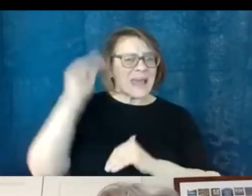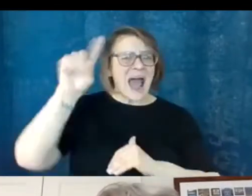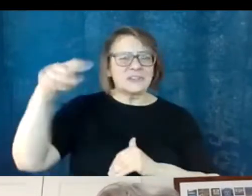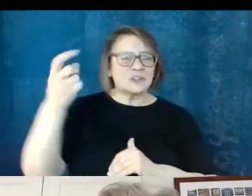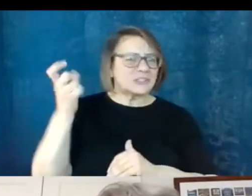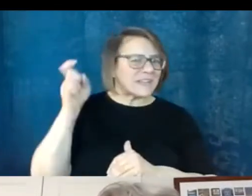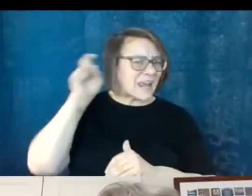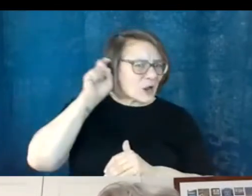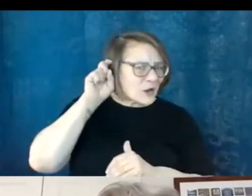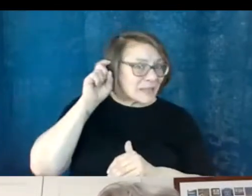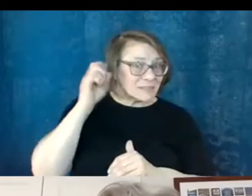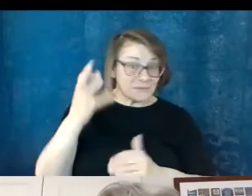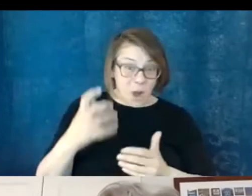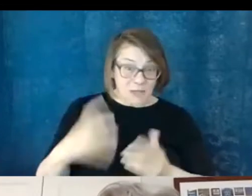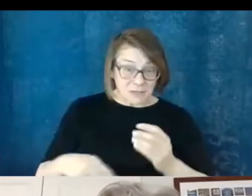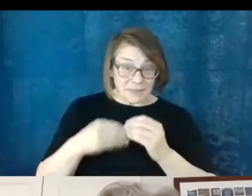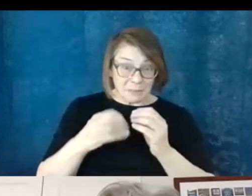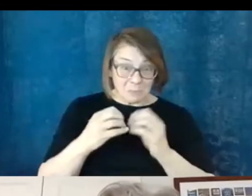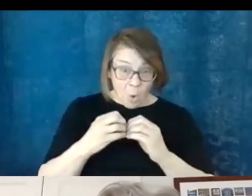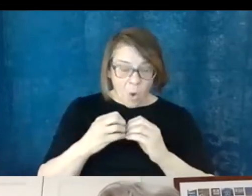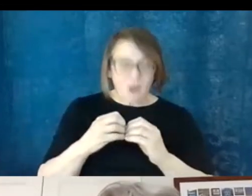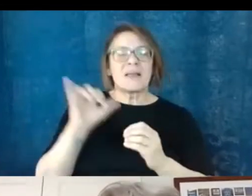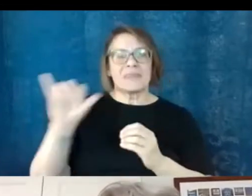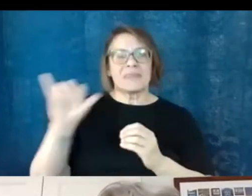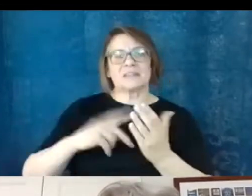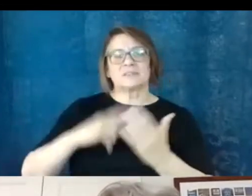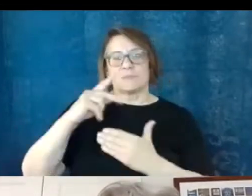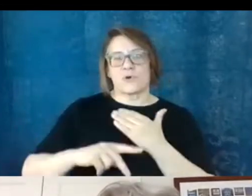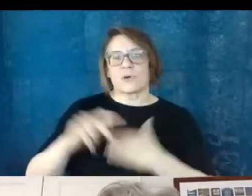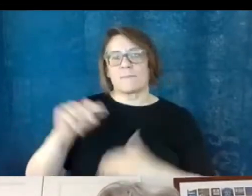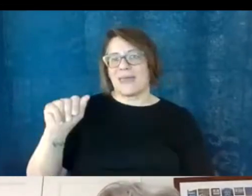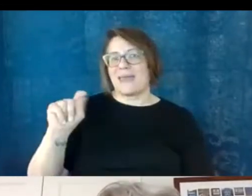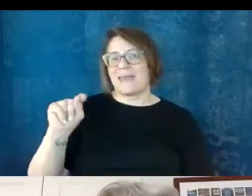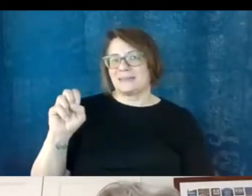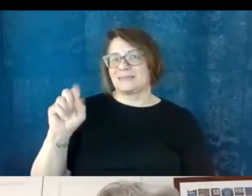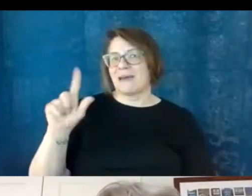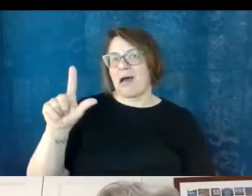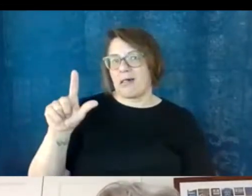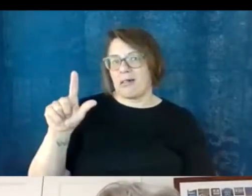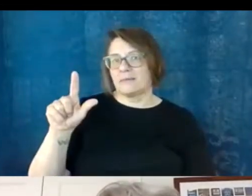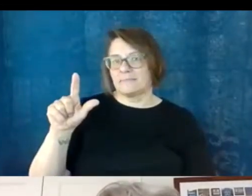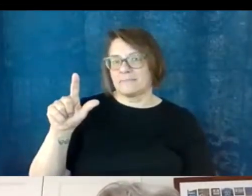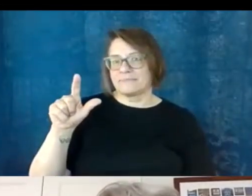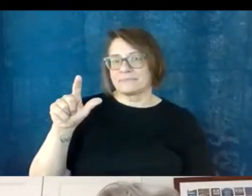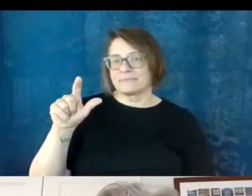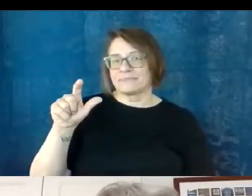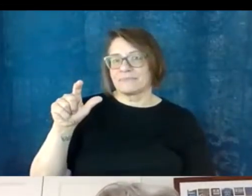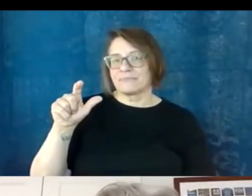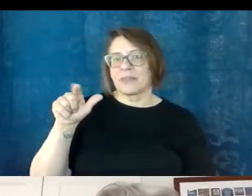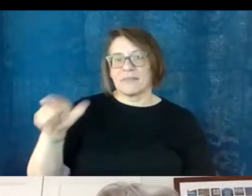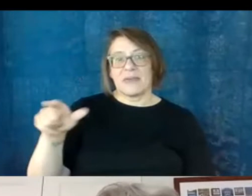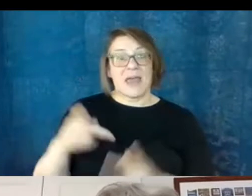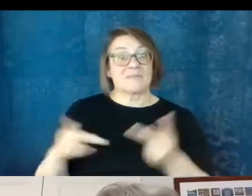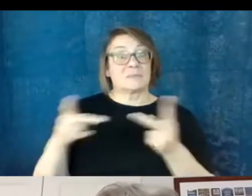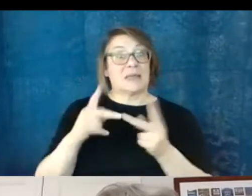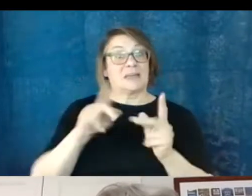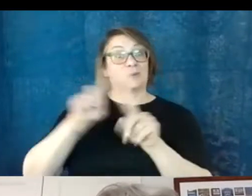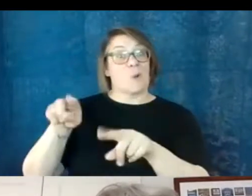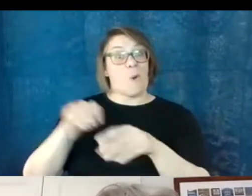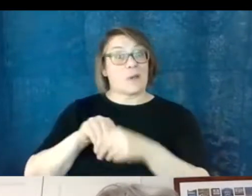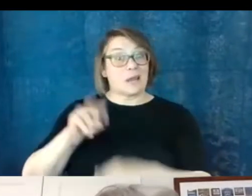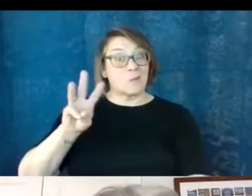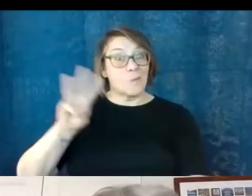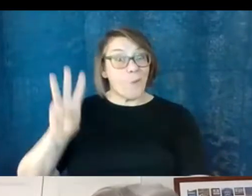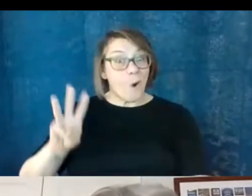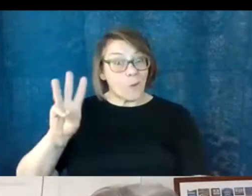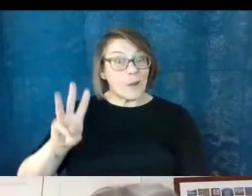looking for extra, that's definitely a program that's worth checking out. They actually have a place to go in Warwick where you can try